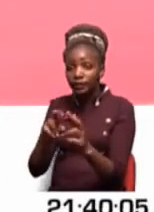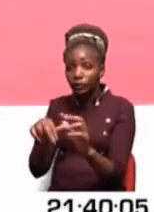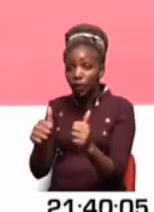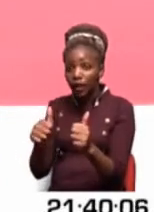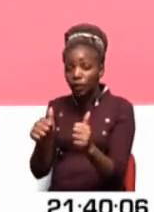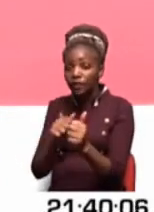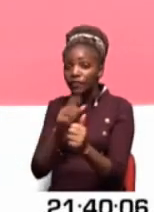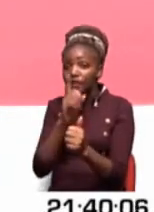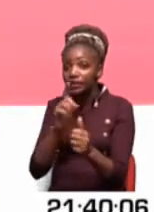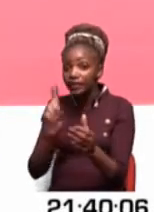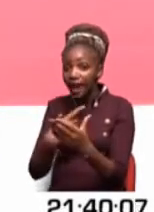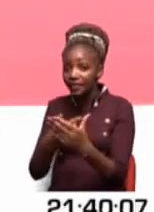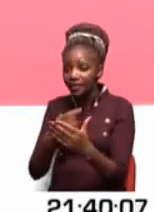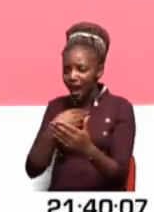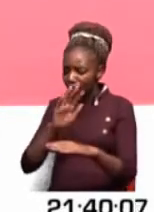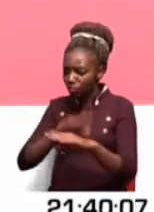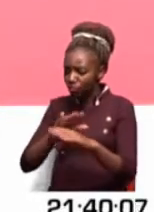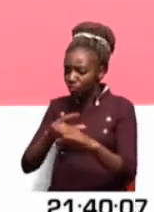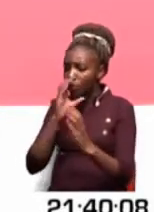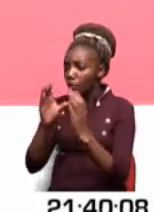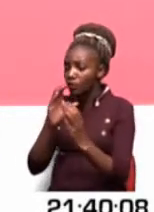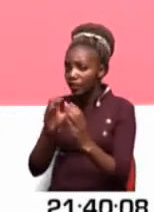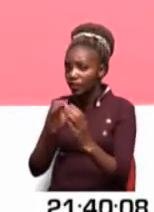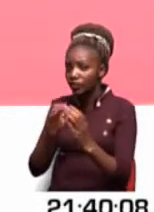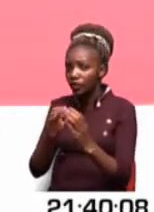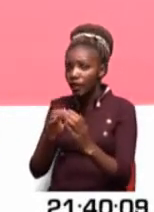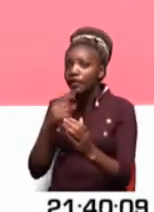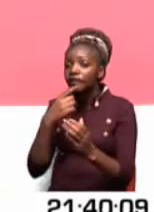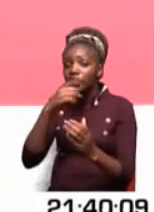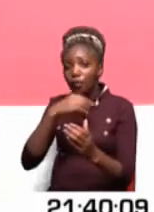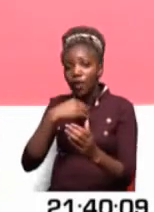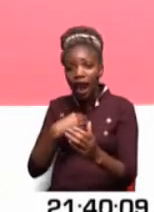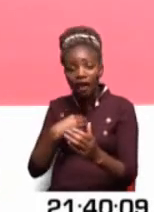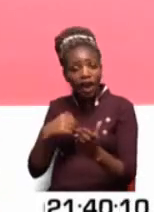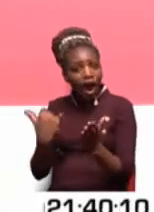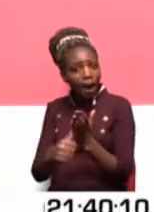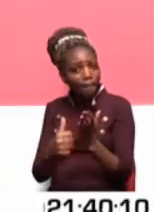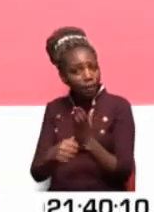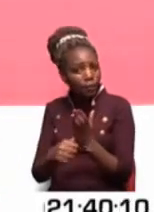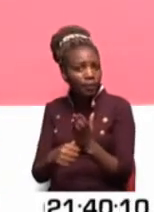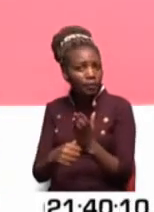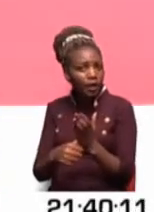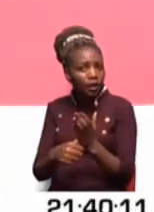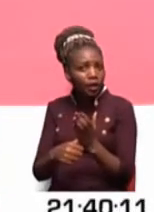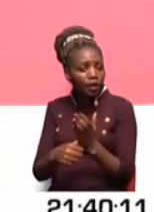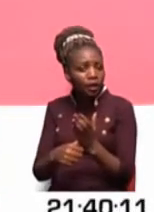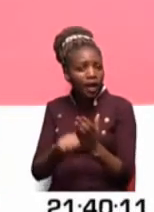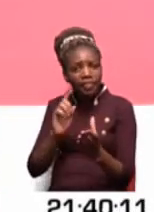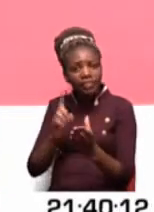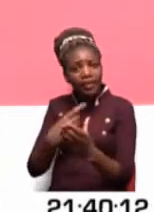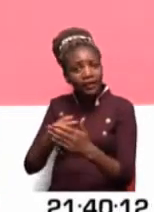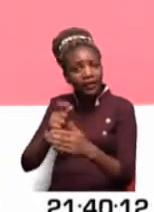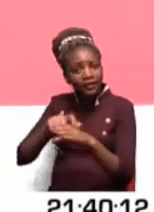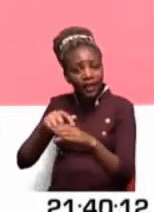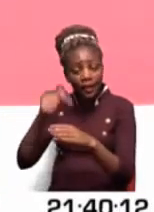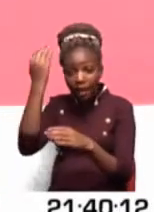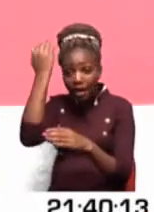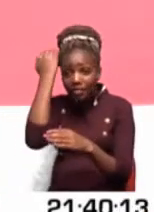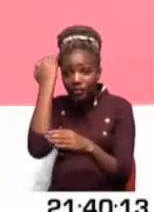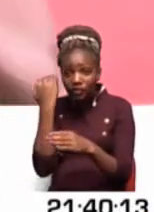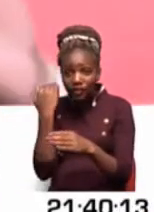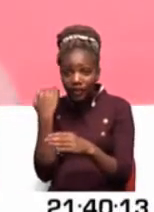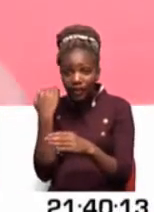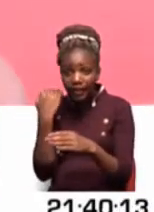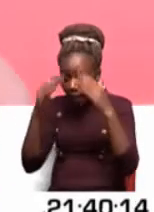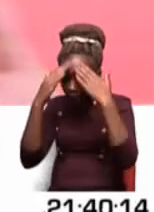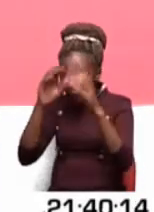in communications, conceding that we have a problem with interest rates. These are just basic facts. When the judiciary is riddled with corruption, how